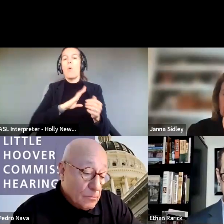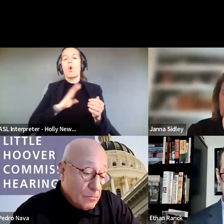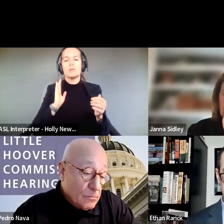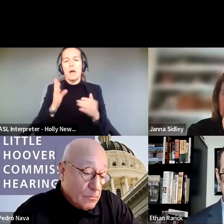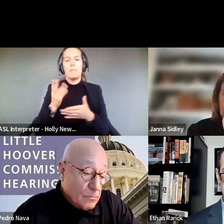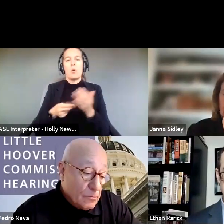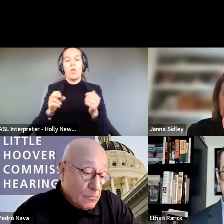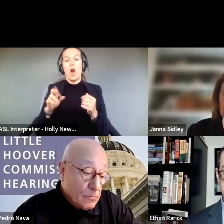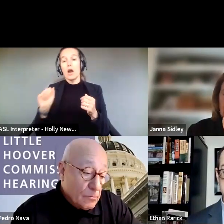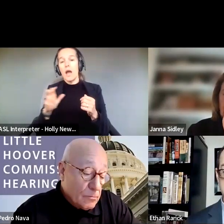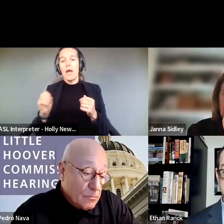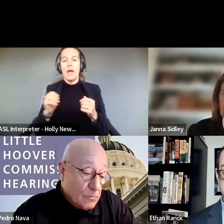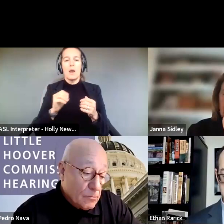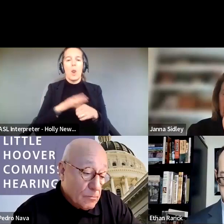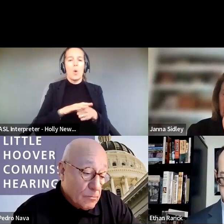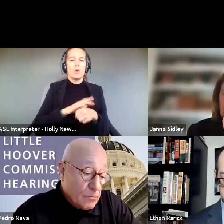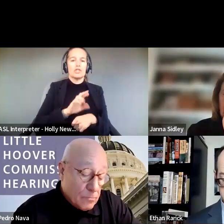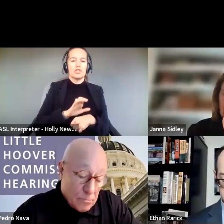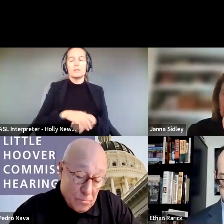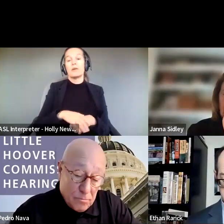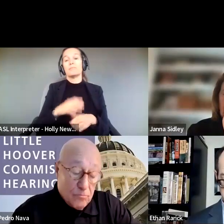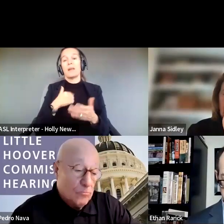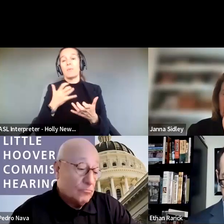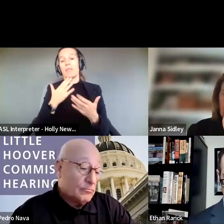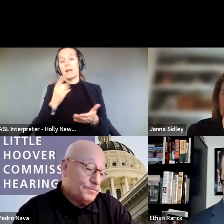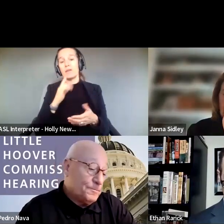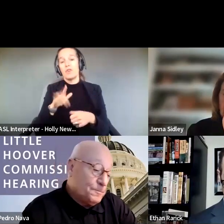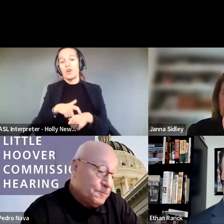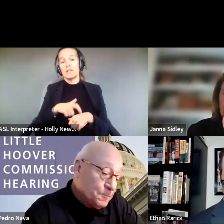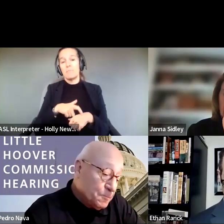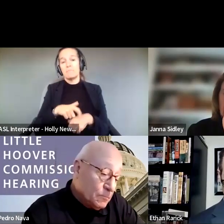local regional centers. I want to thank you for your time.